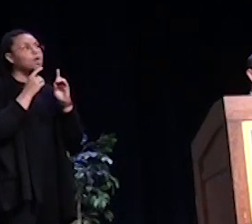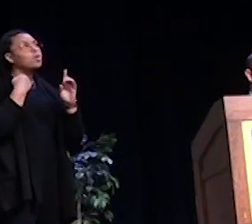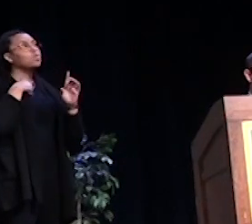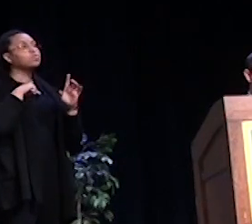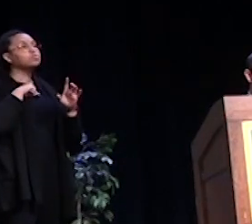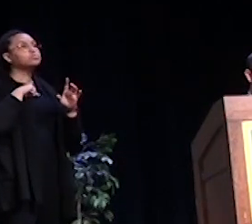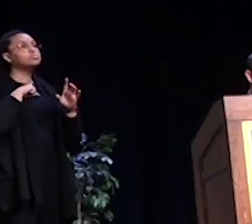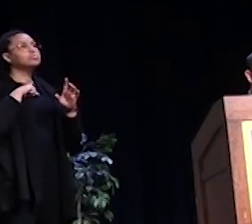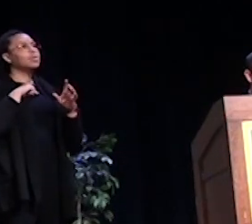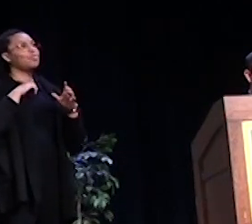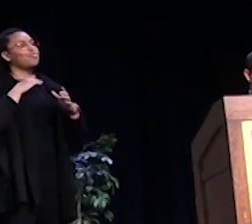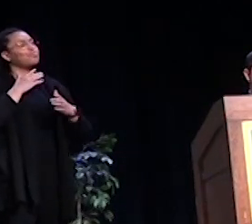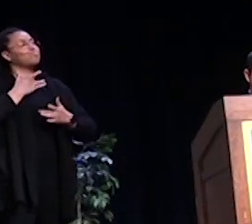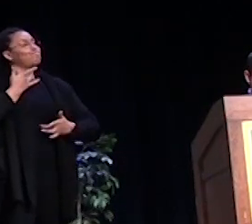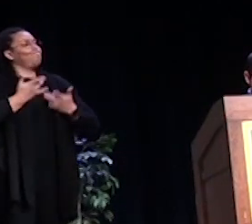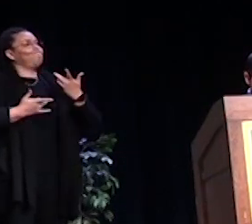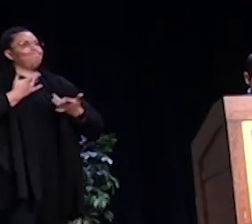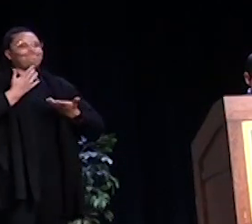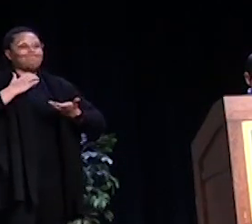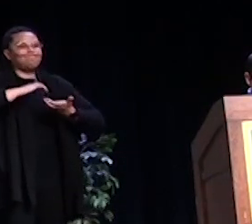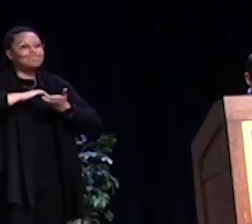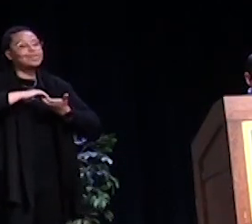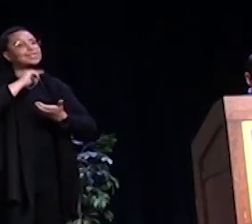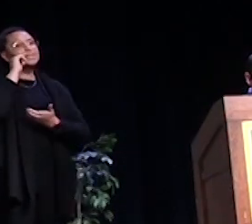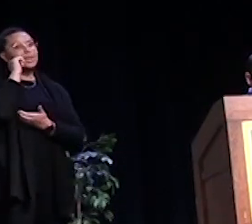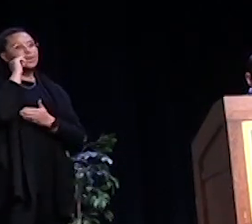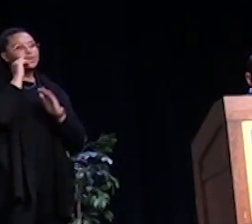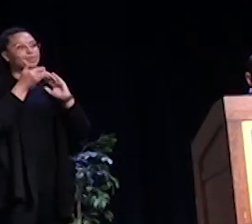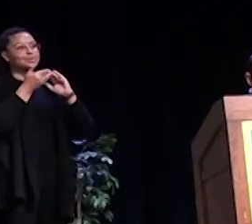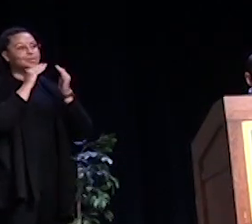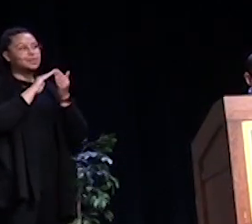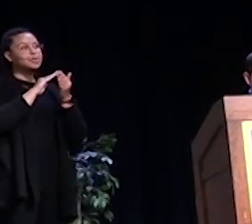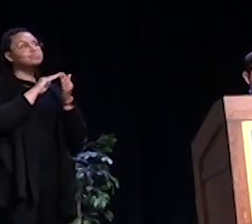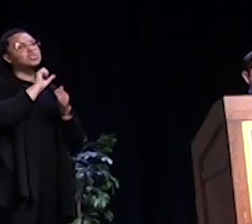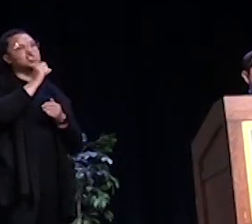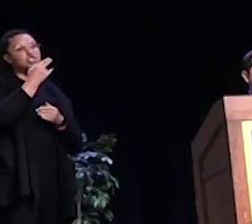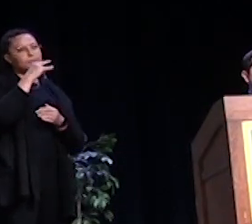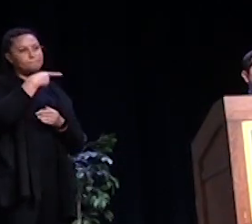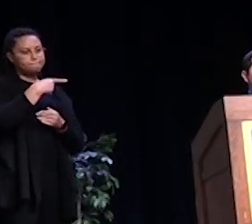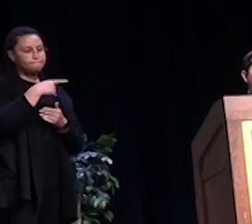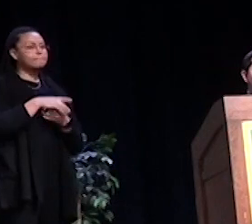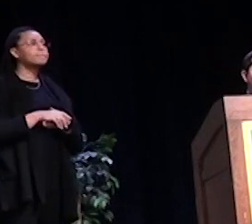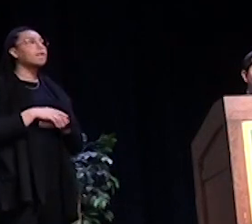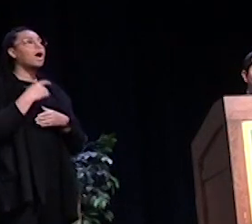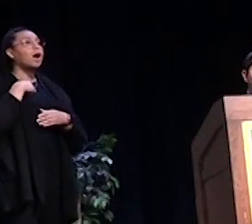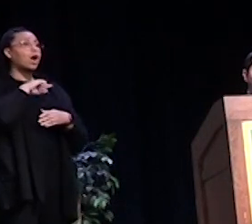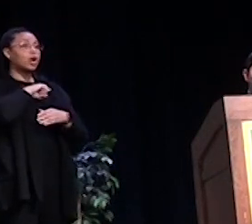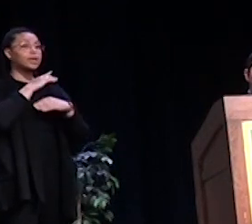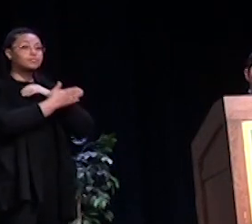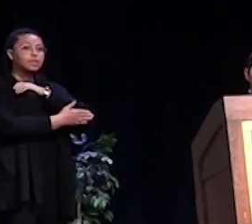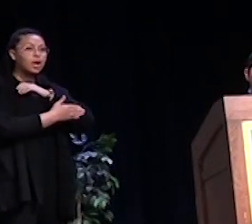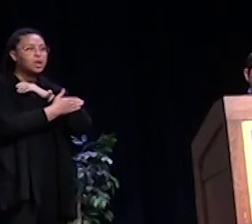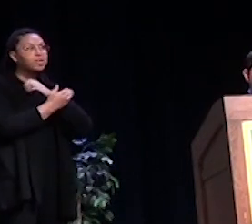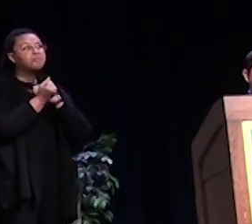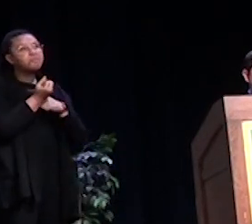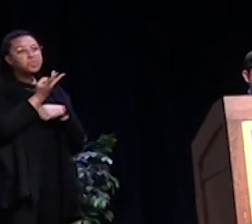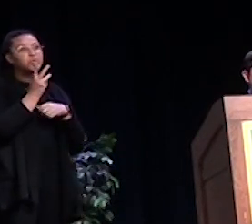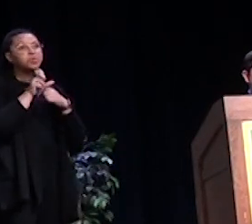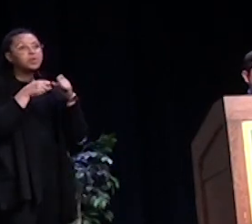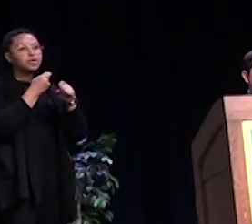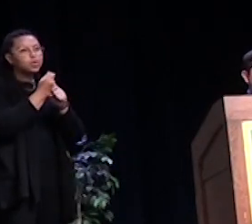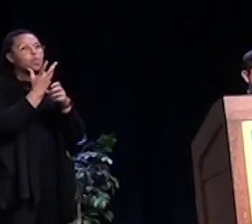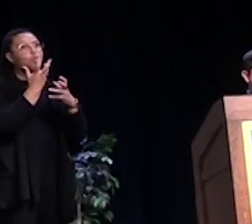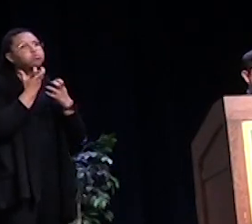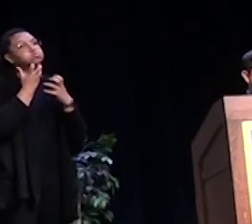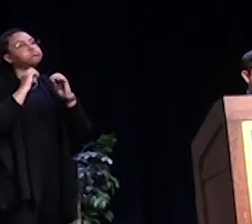San Antonio on the Strategic Housing Implementation Plan. Over the next few years, the county plans to create more than 1,000 units